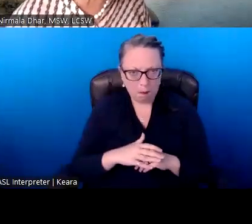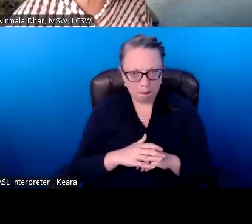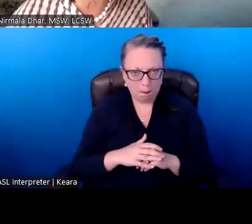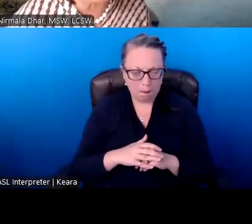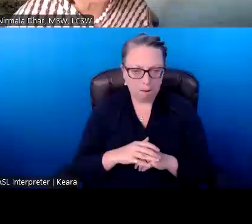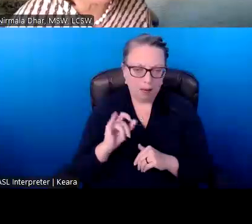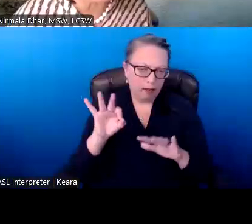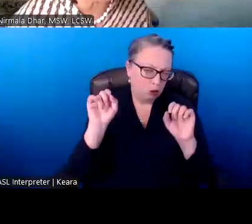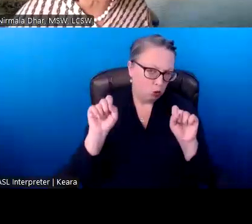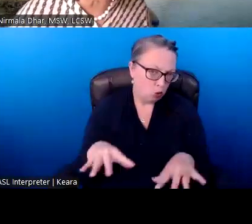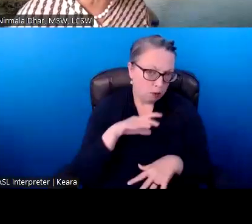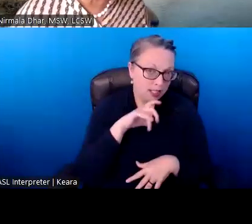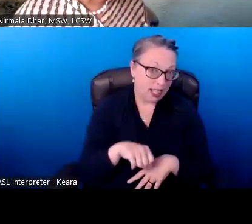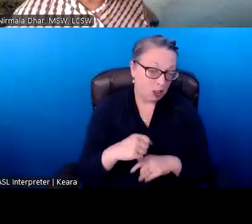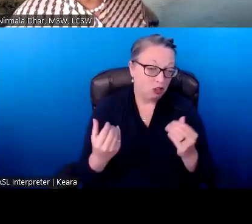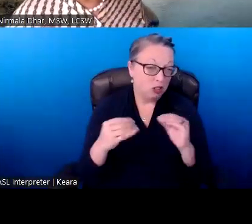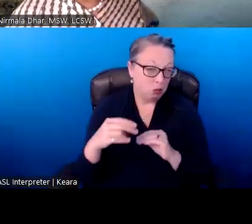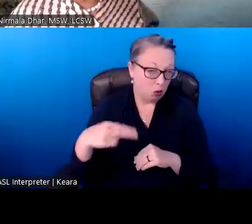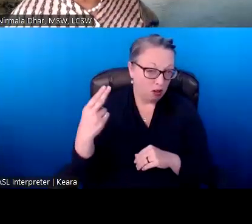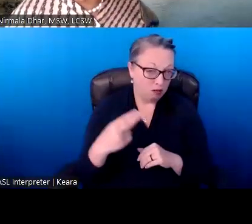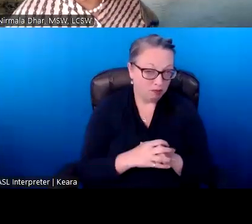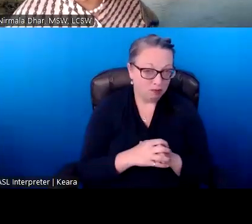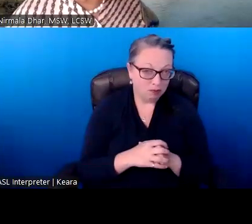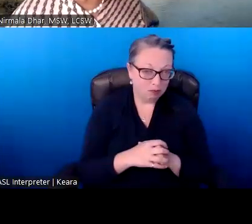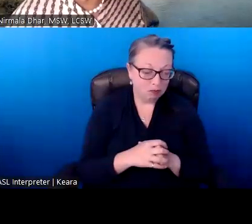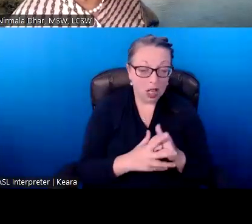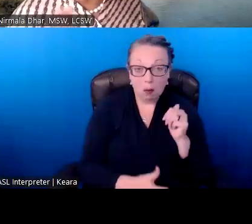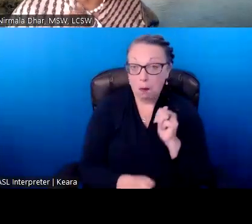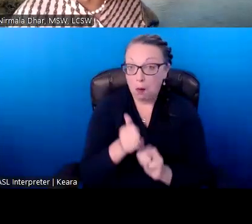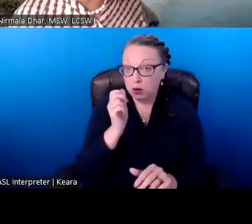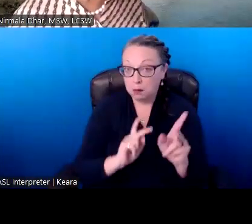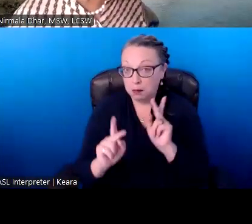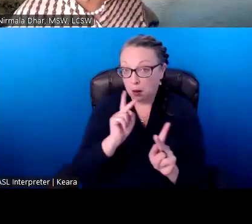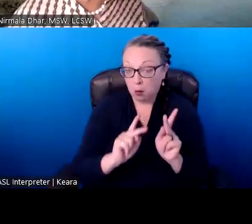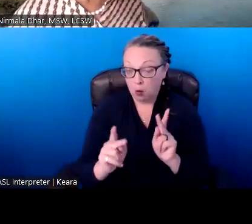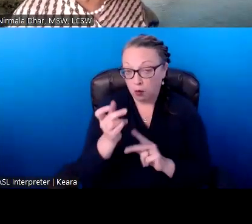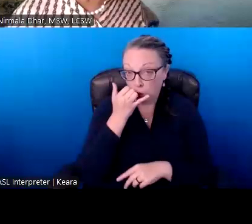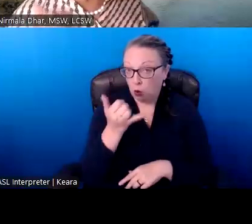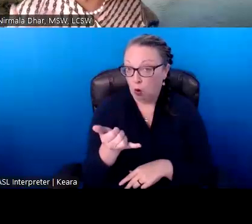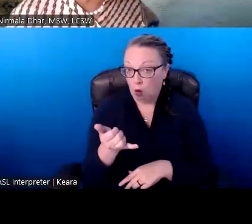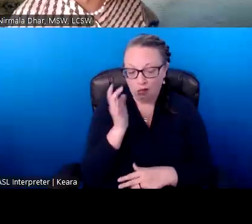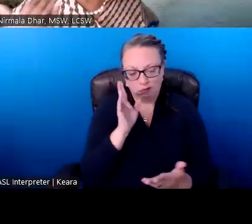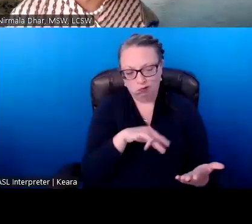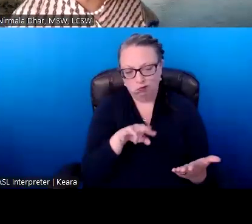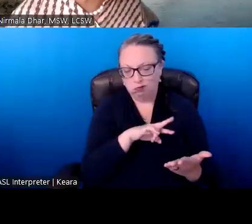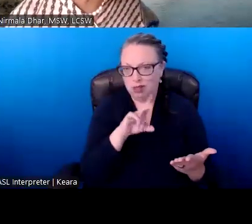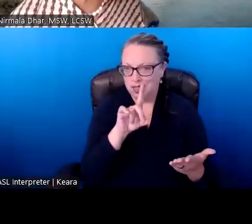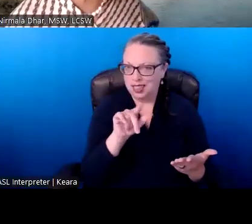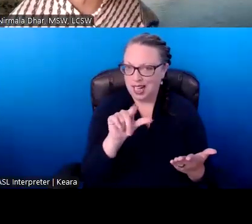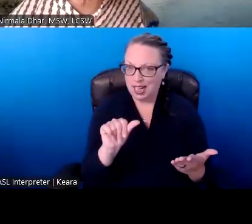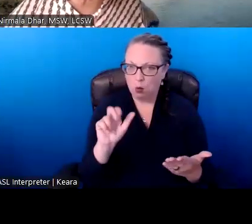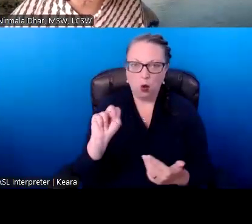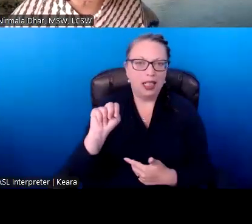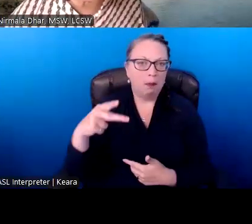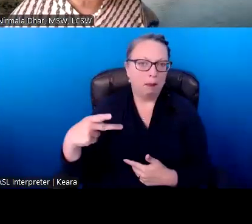age, I'm sure it's much higher. And the majority of people who are calling, I looked at some of the data, were nurse practitioners from very